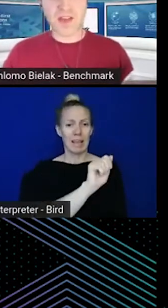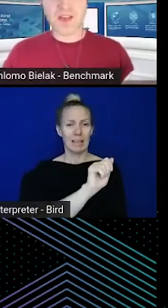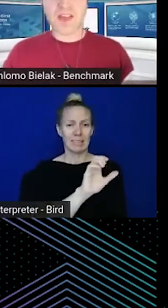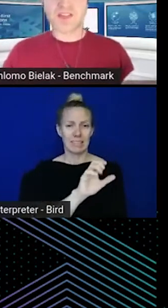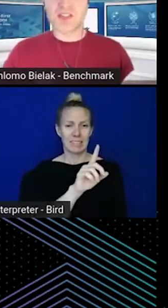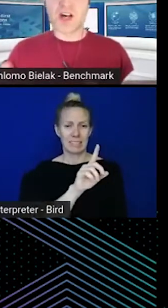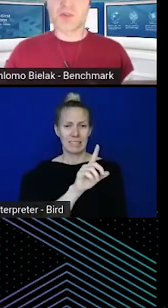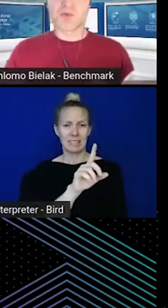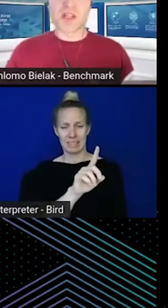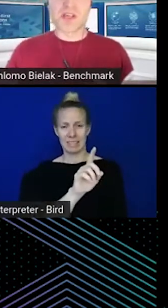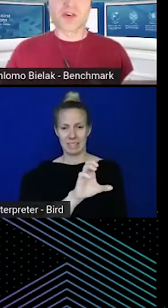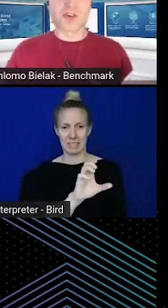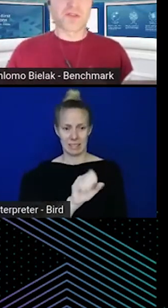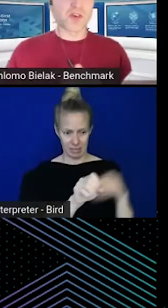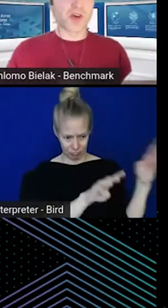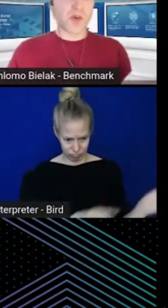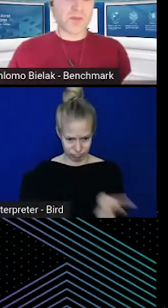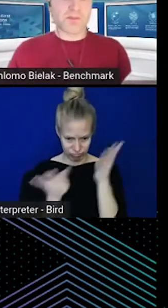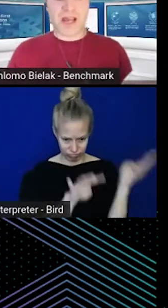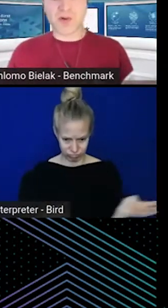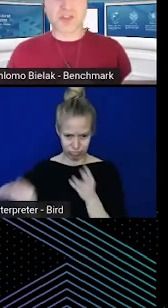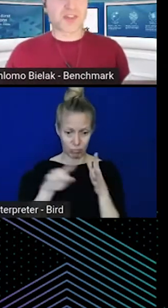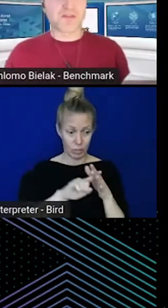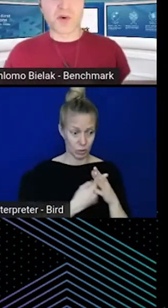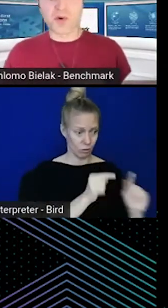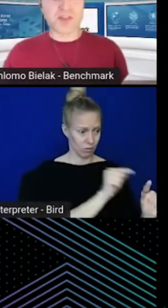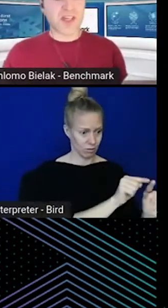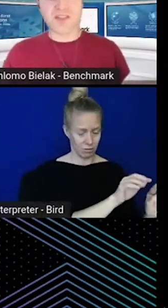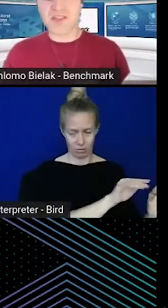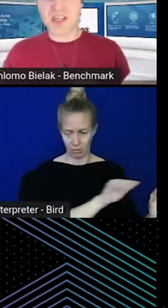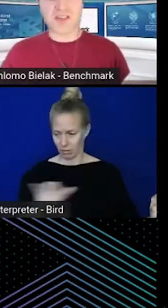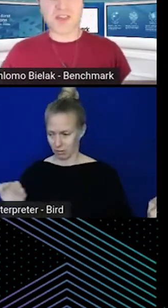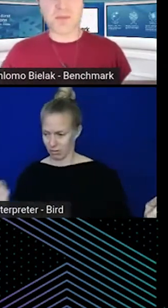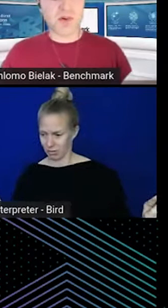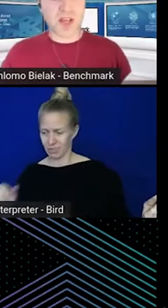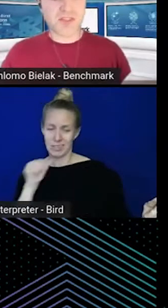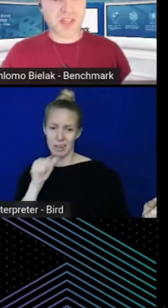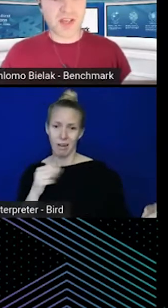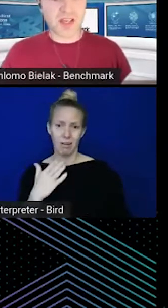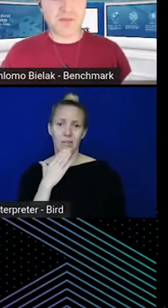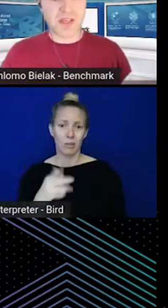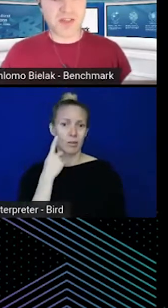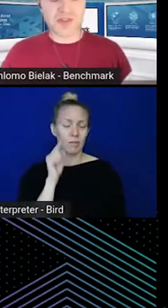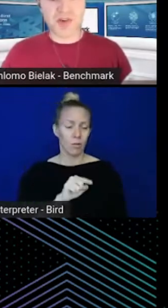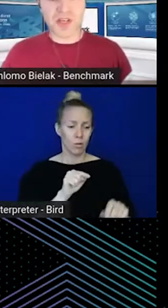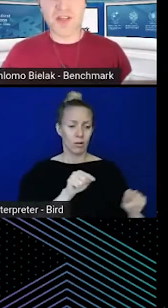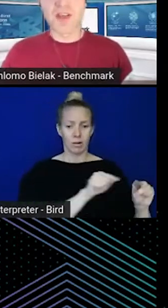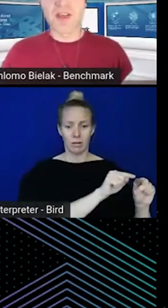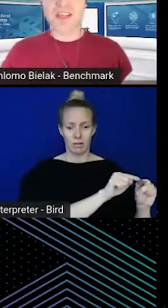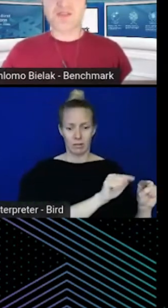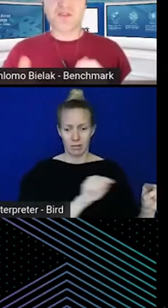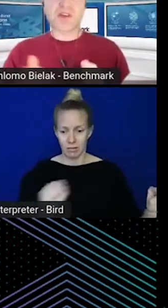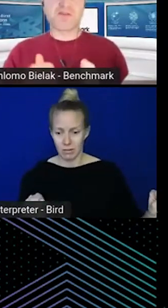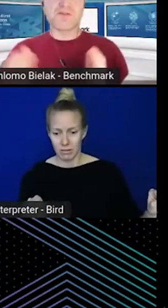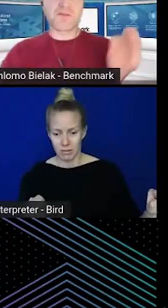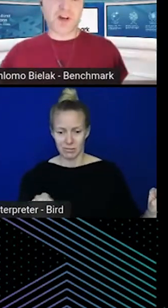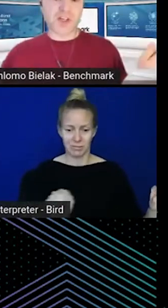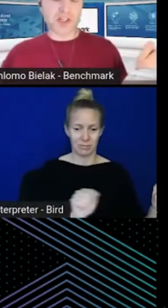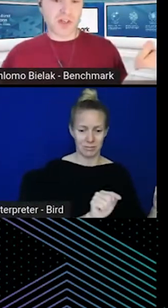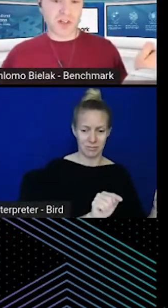end, it's not really good for going backwards and forwards as things are progressing and being destroyed. It's